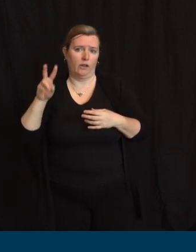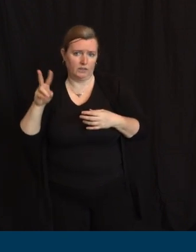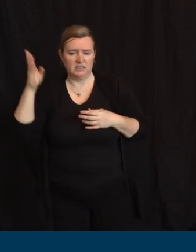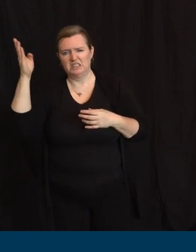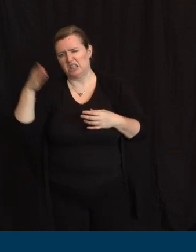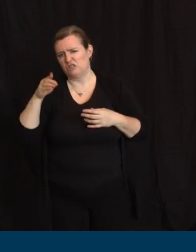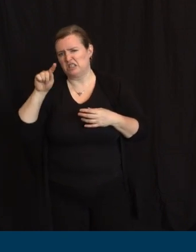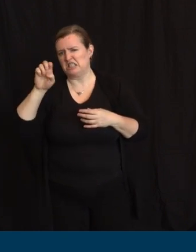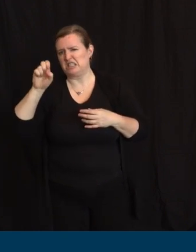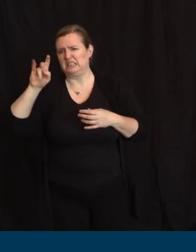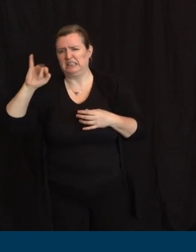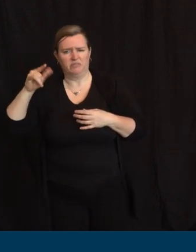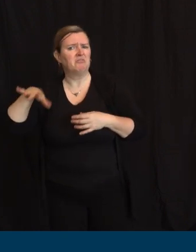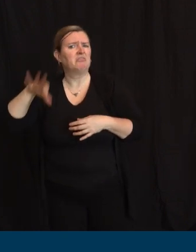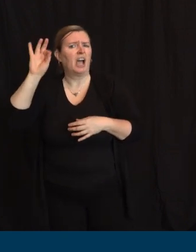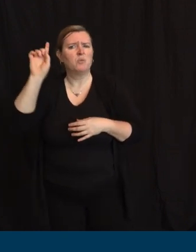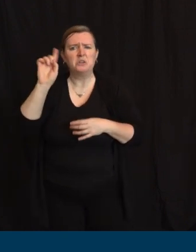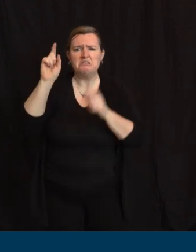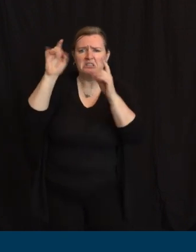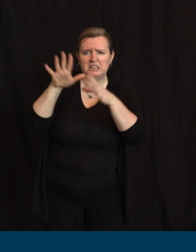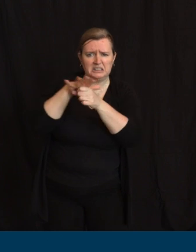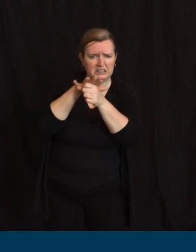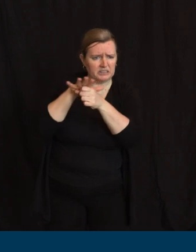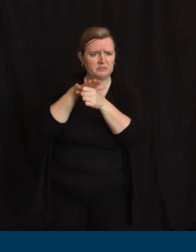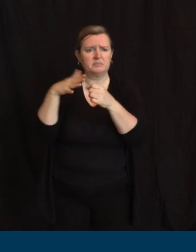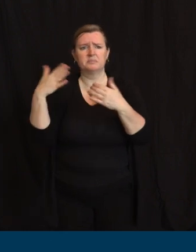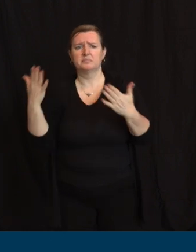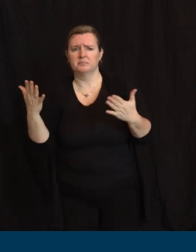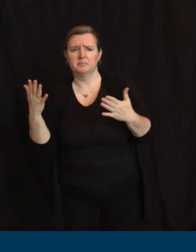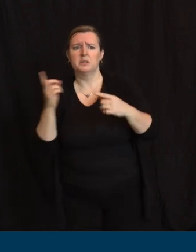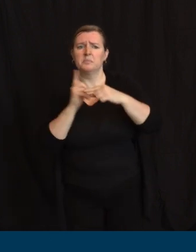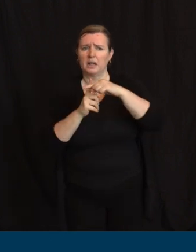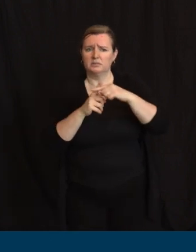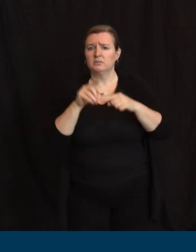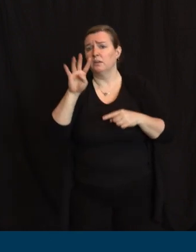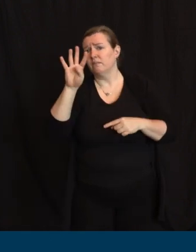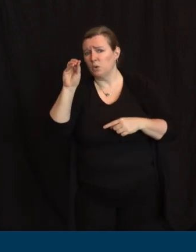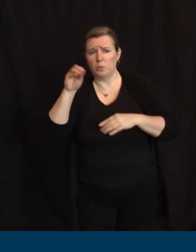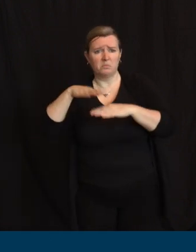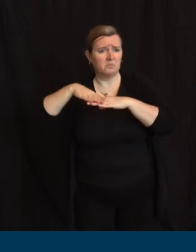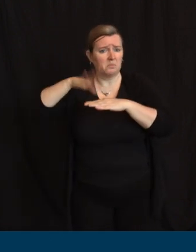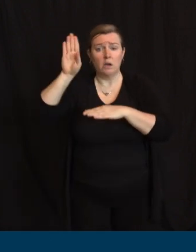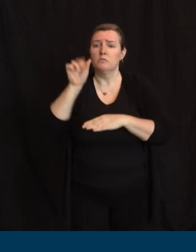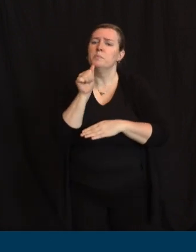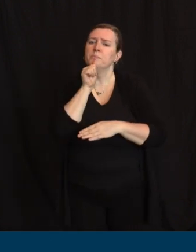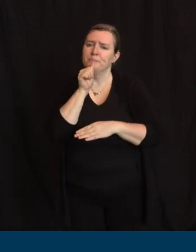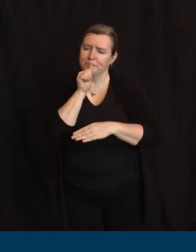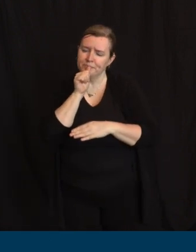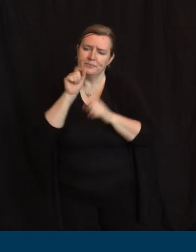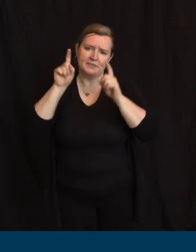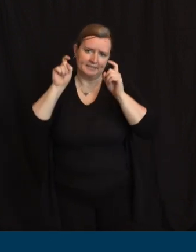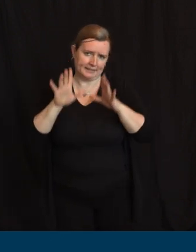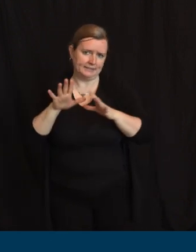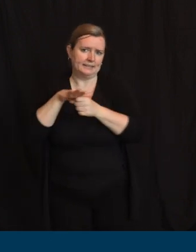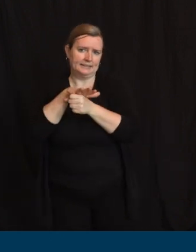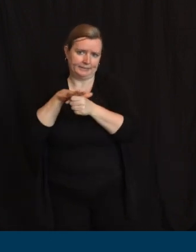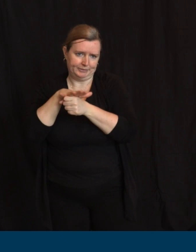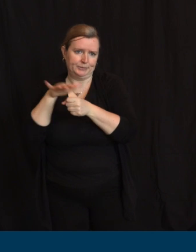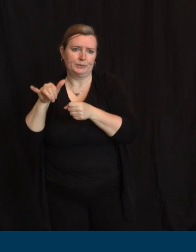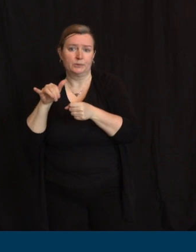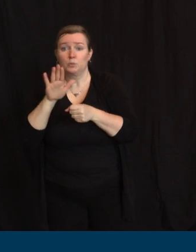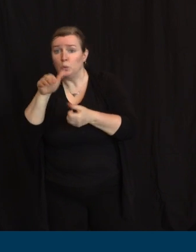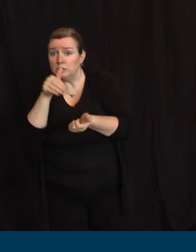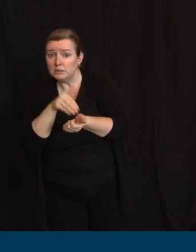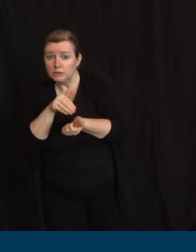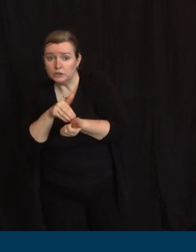covid19.nj.gov/testing. Additionally, there are roughly 40 more privately run sites that your primary care practitioner can send